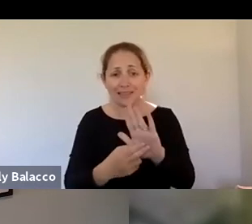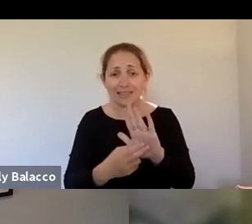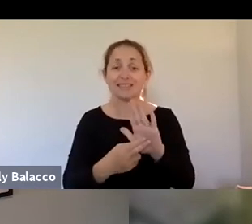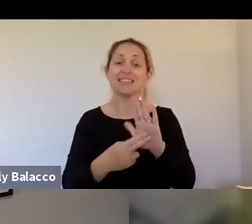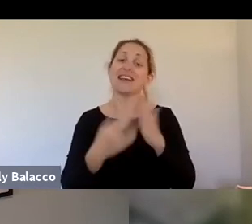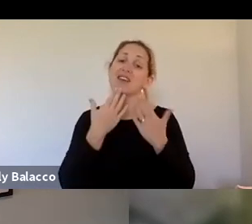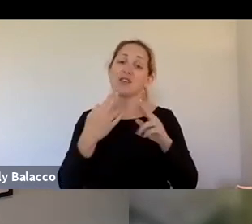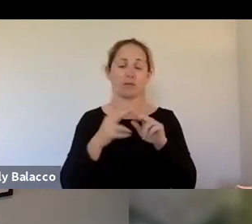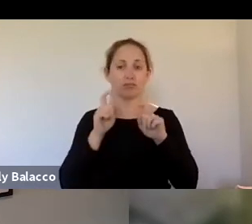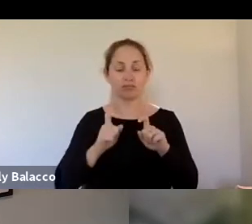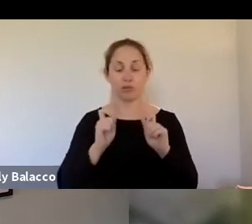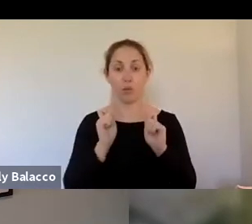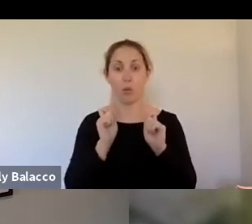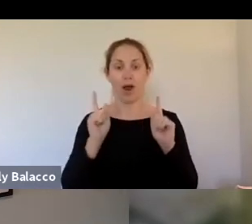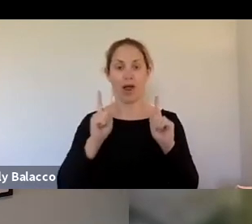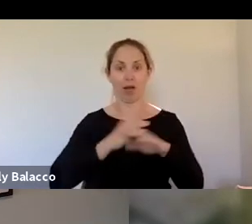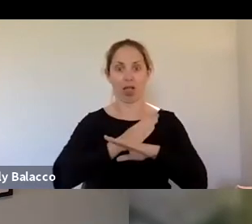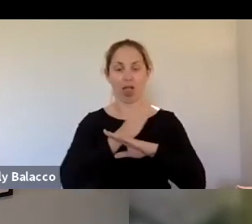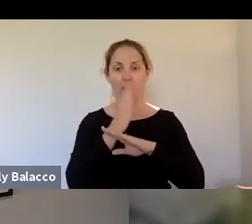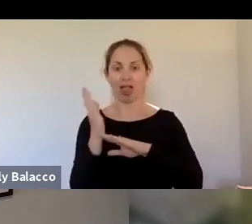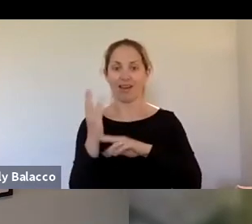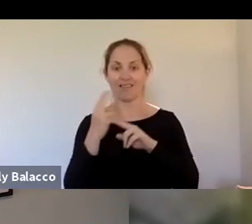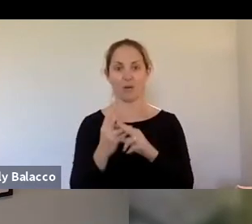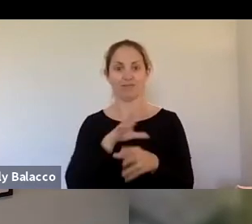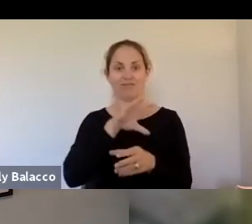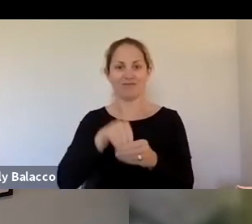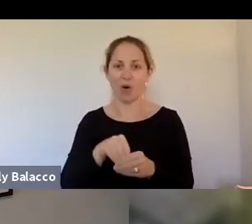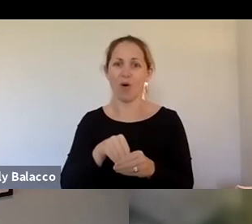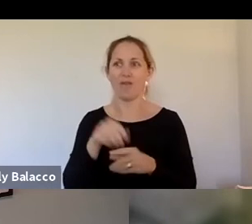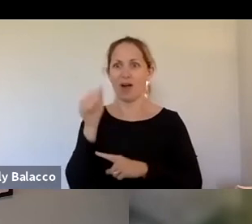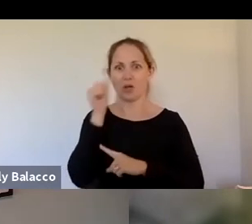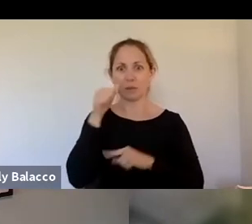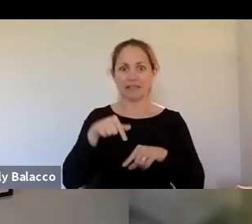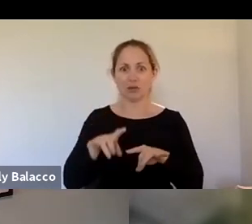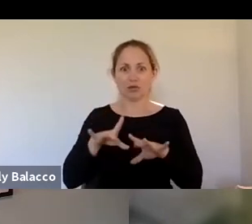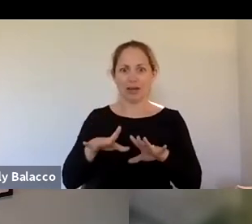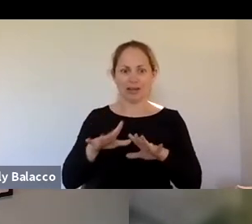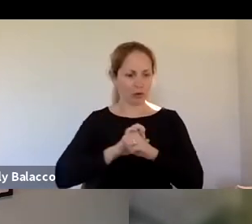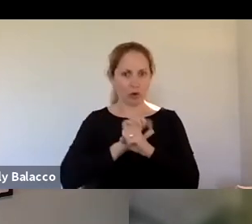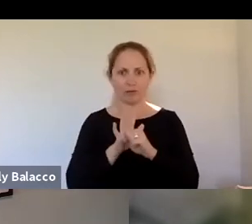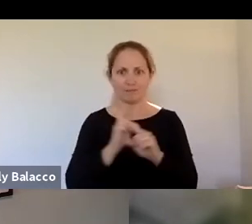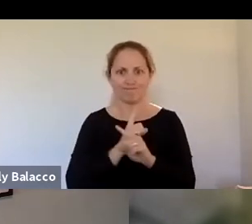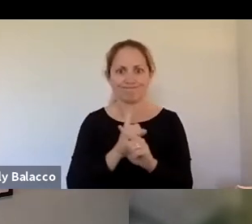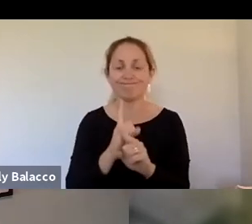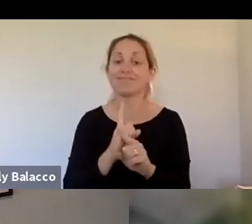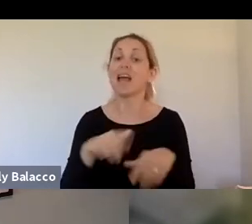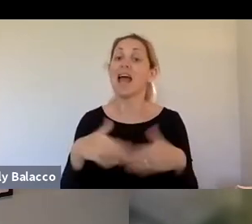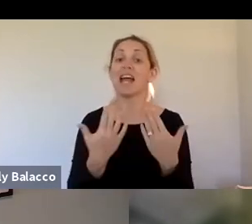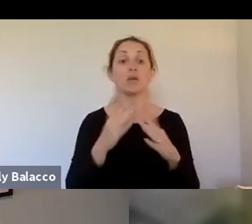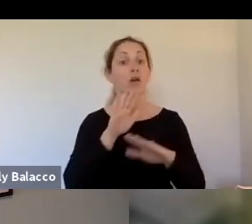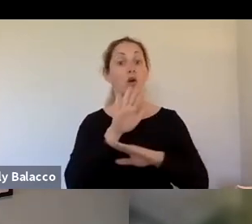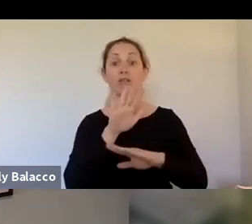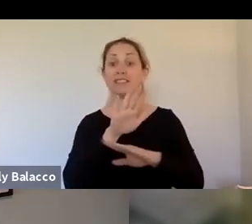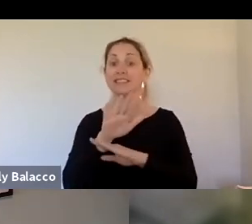pivotal moment for both our countries. And I'd also like to welcome anyone who might be joining us from North